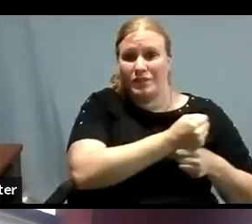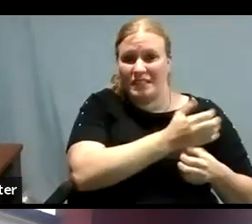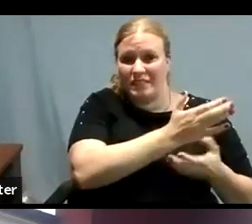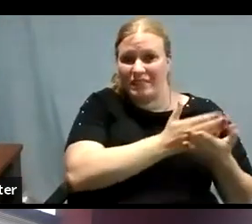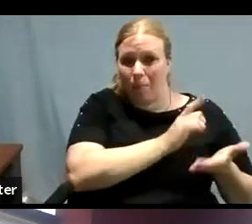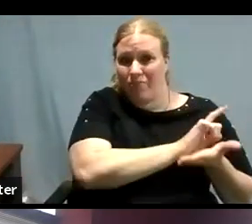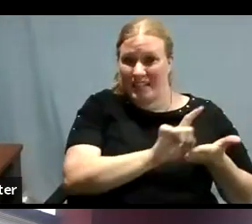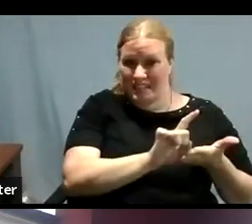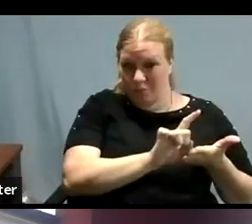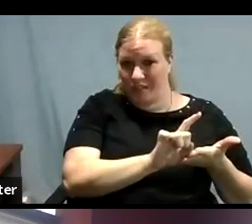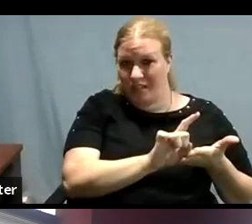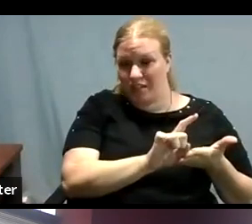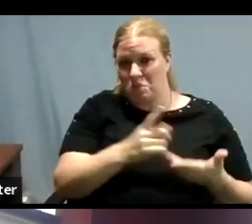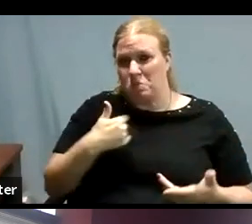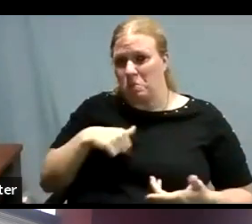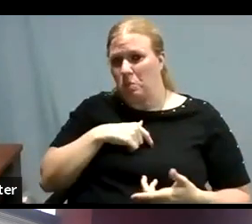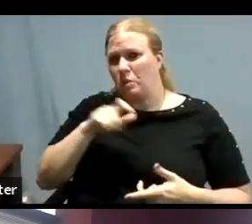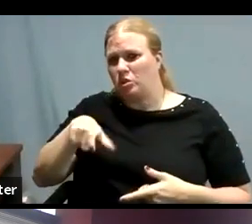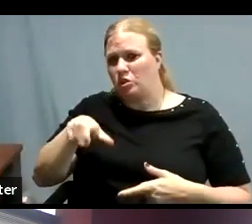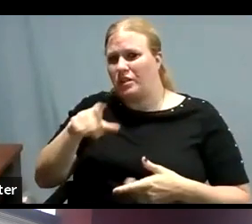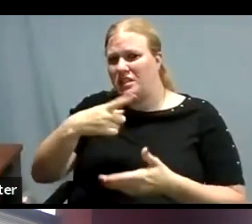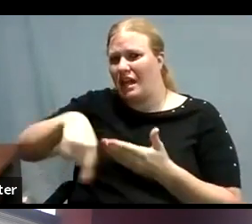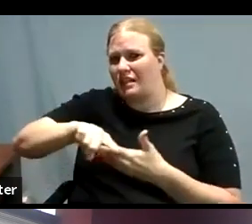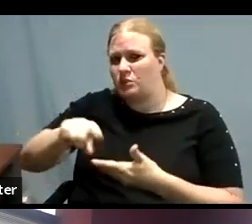week. Yeah, we'll double check, Tom, but